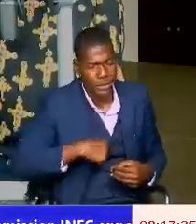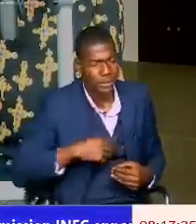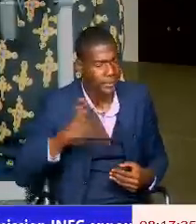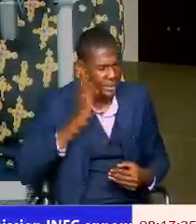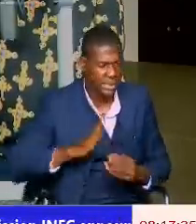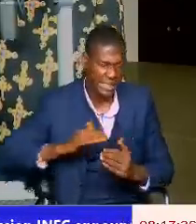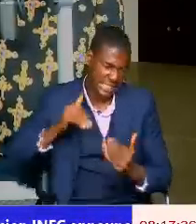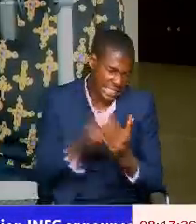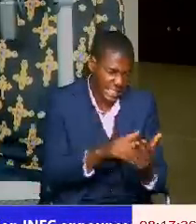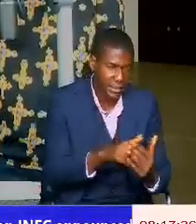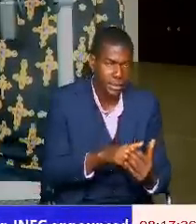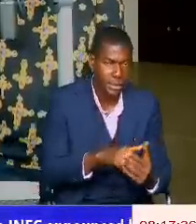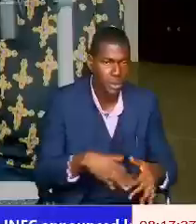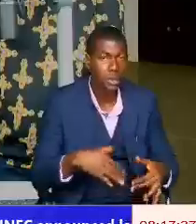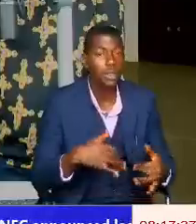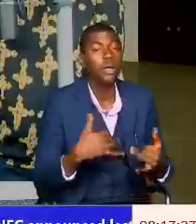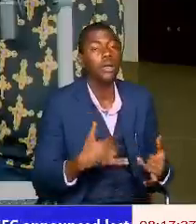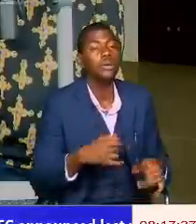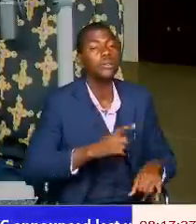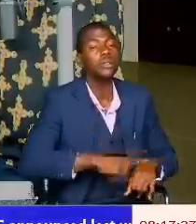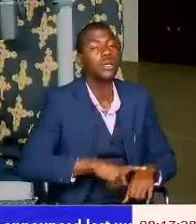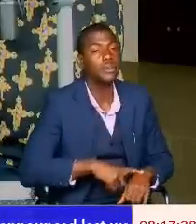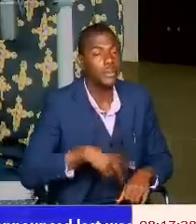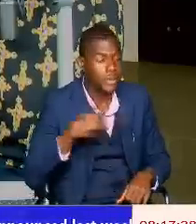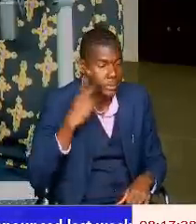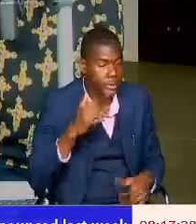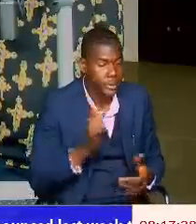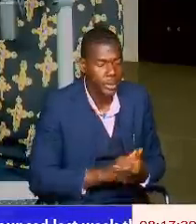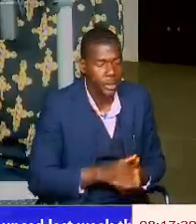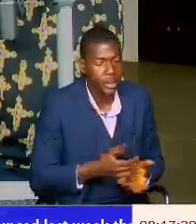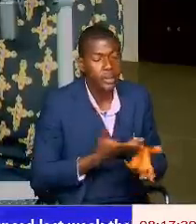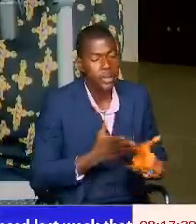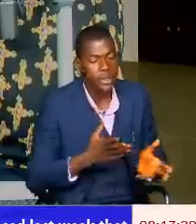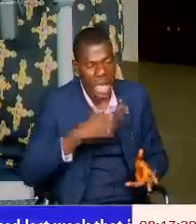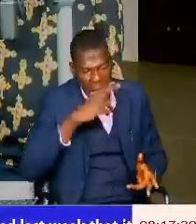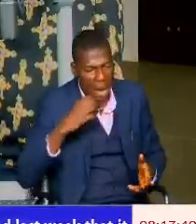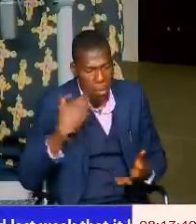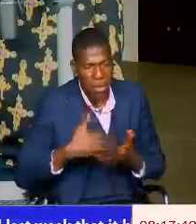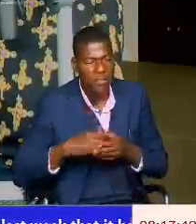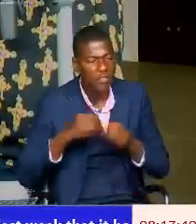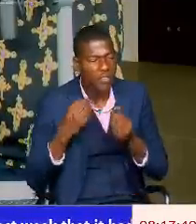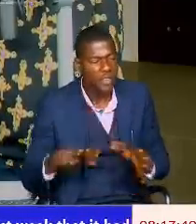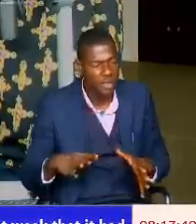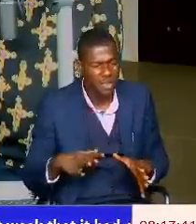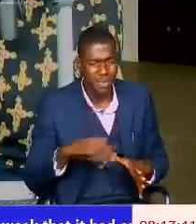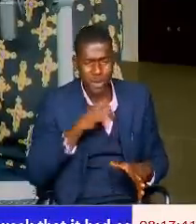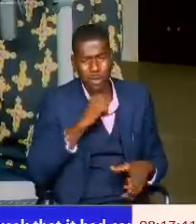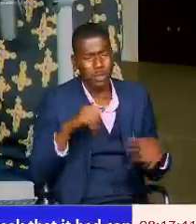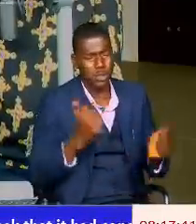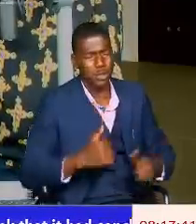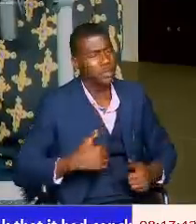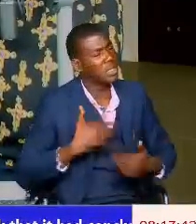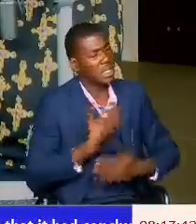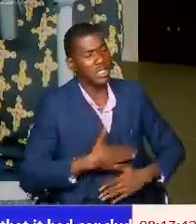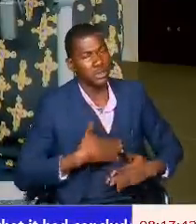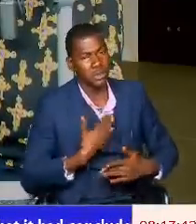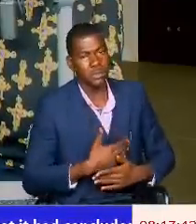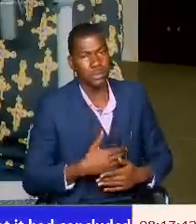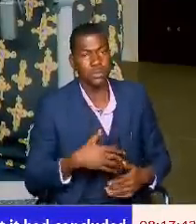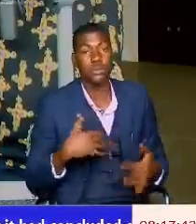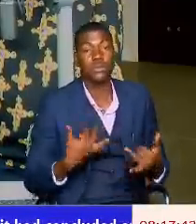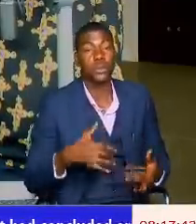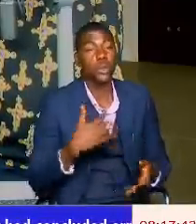Amen. When they see, say, even after thieving money, they know if it enjoy the money because there is no place like home. Travel